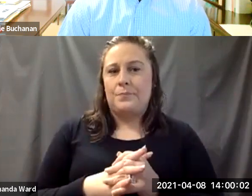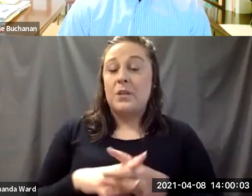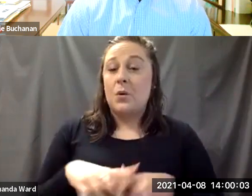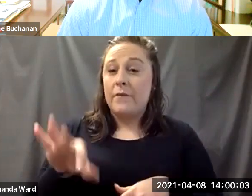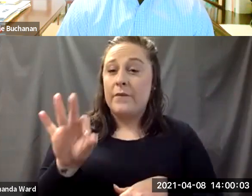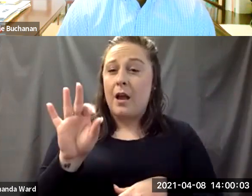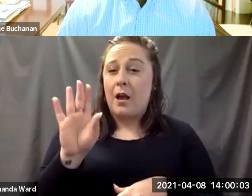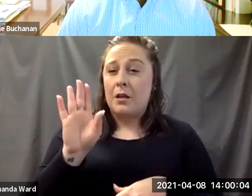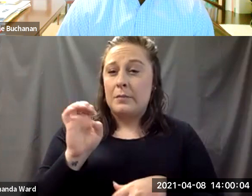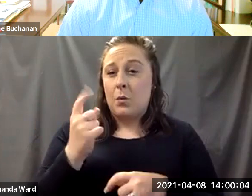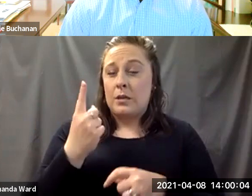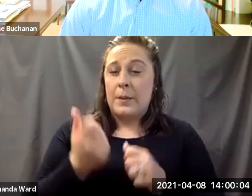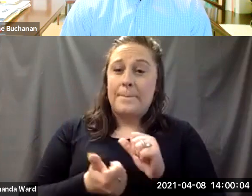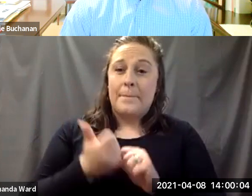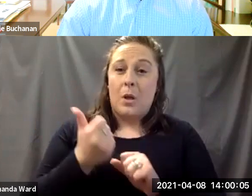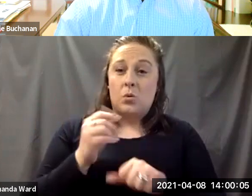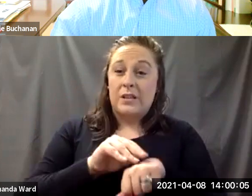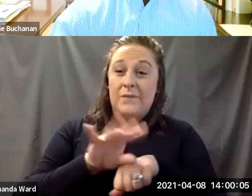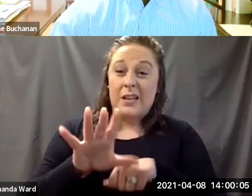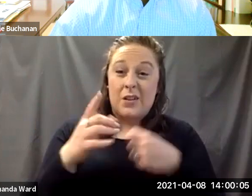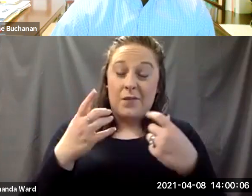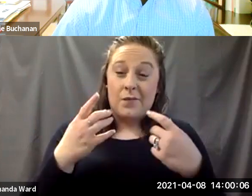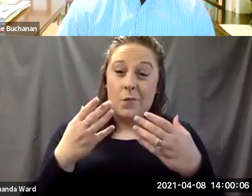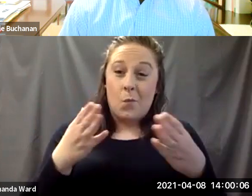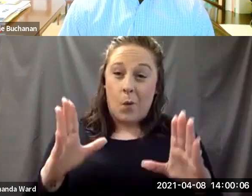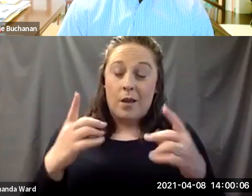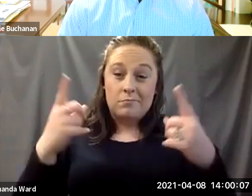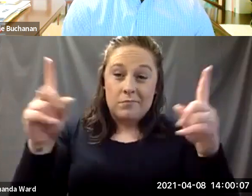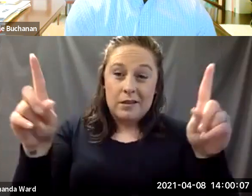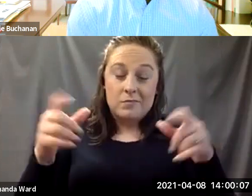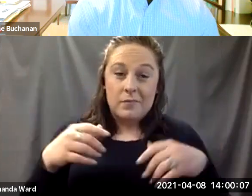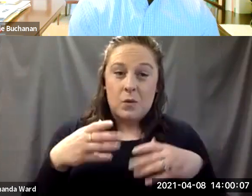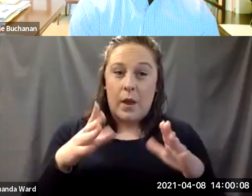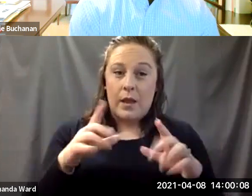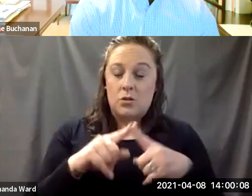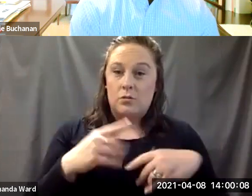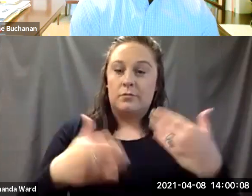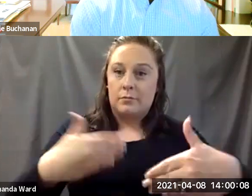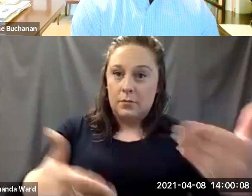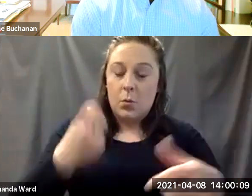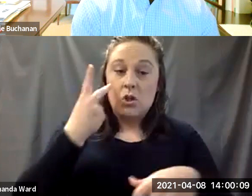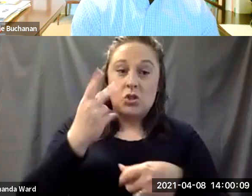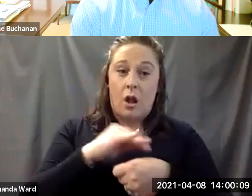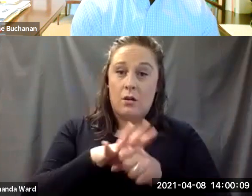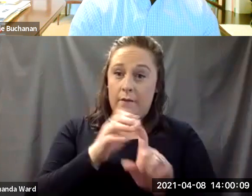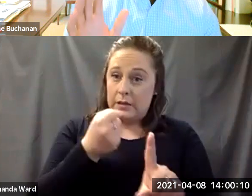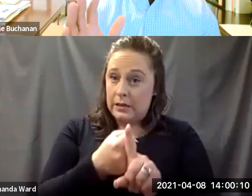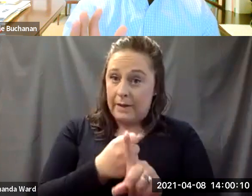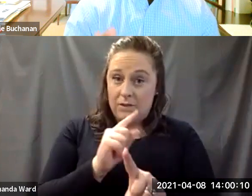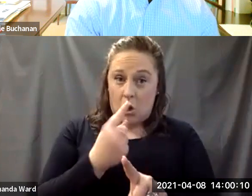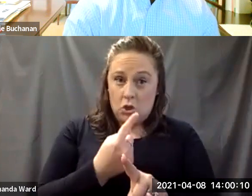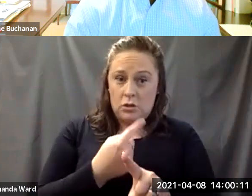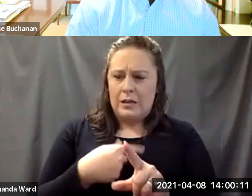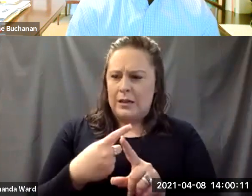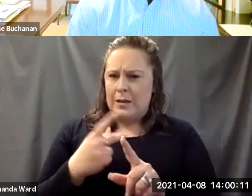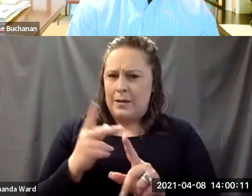be one of the most effective ways to move the ball forward. We saw that when COVID first hit, and we had folks say, hey,